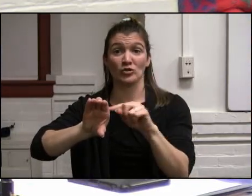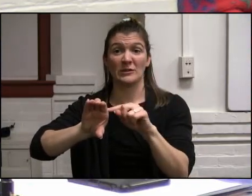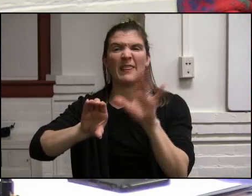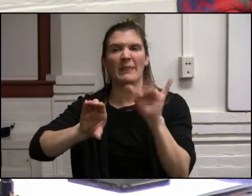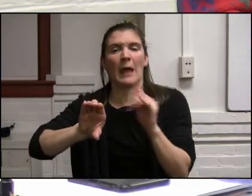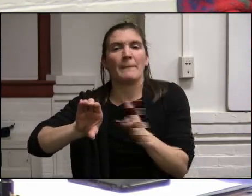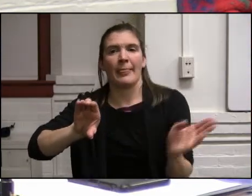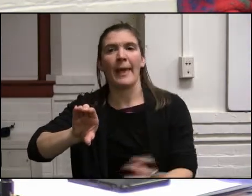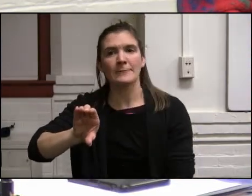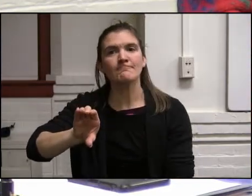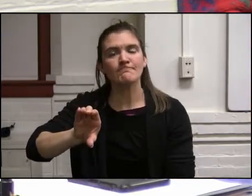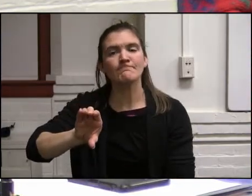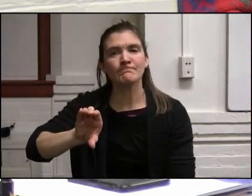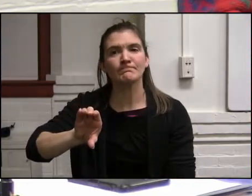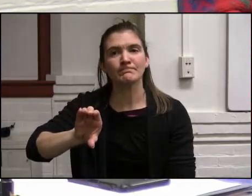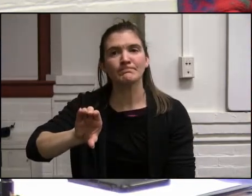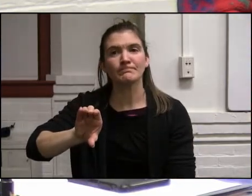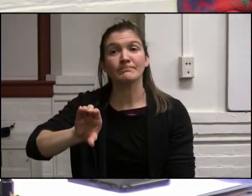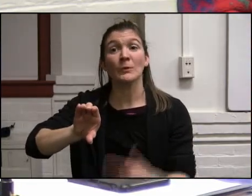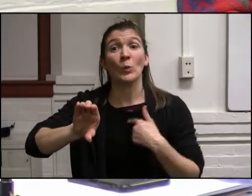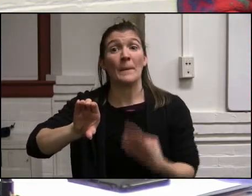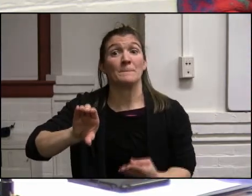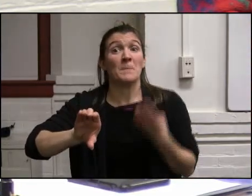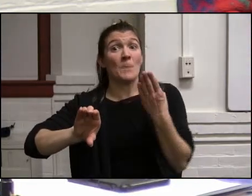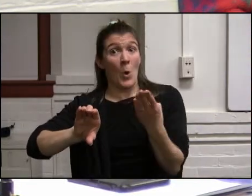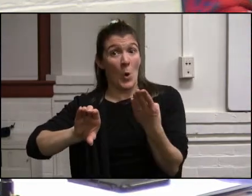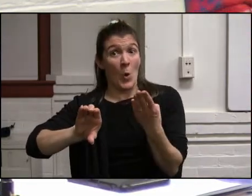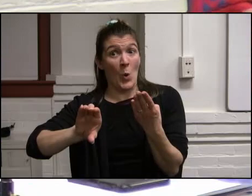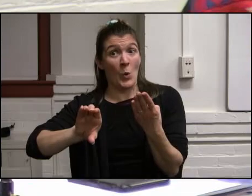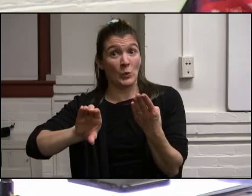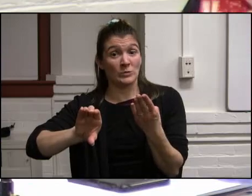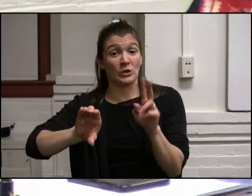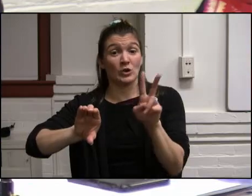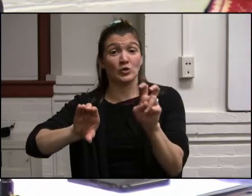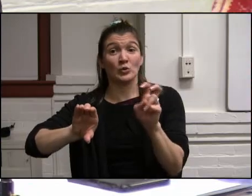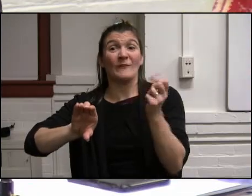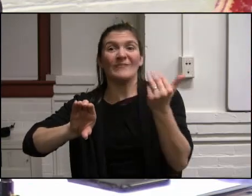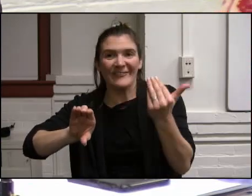$207,500. The proposed FY21 budget includes